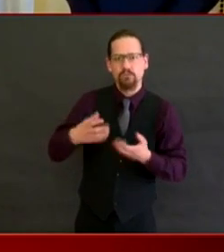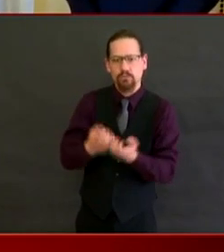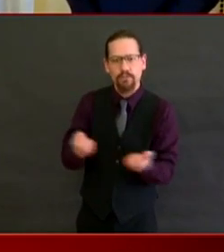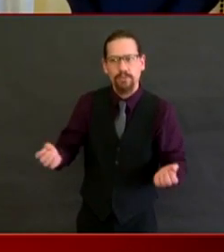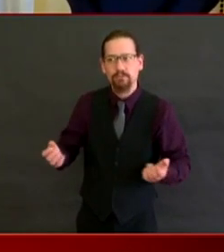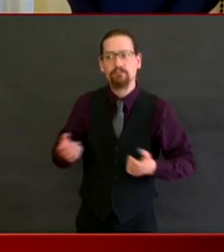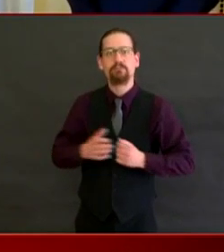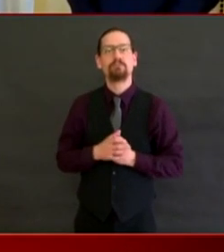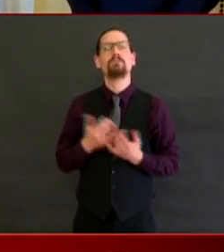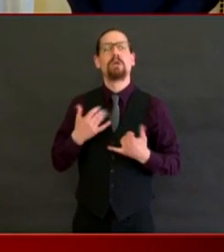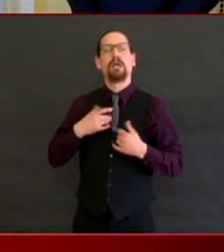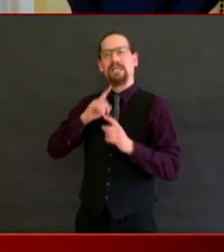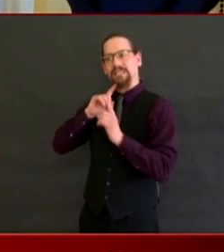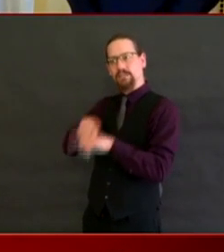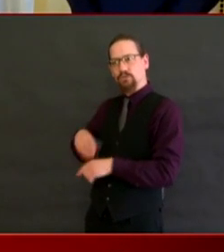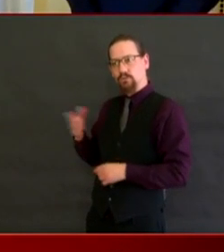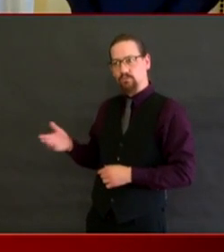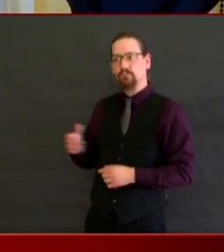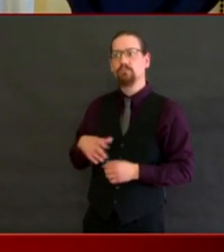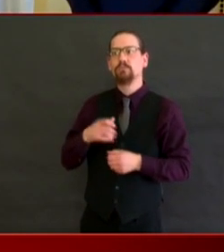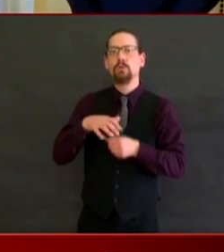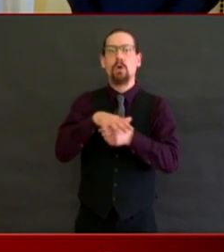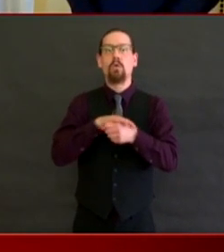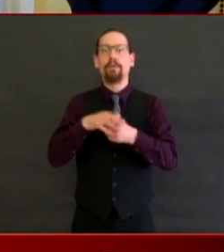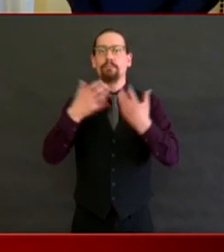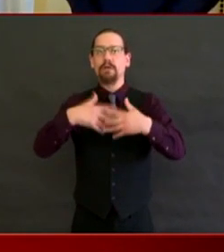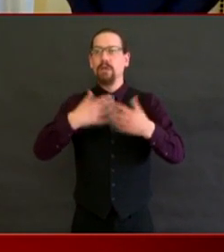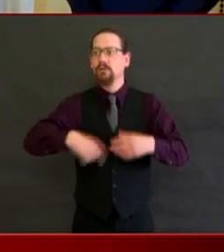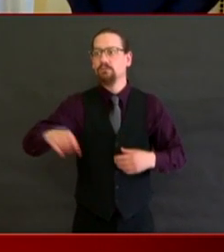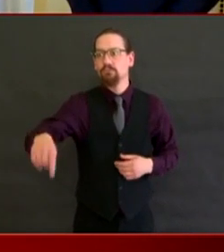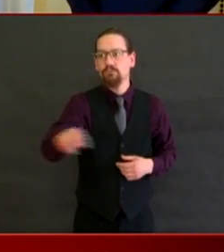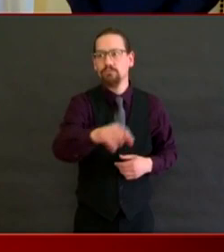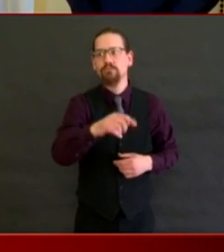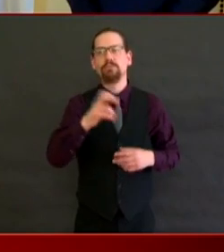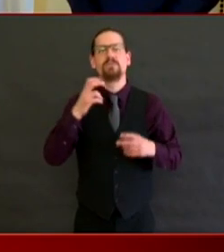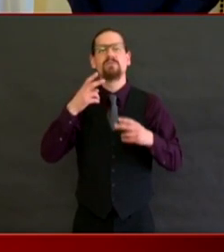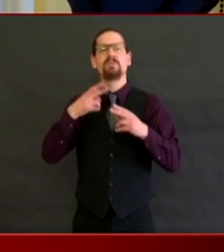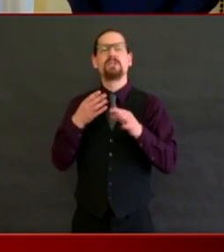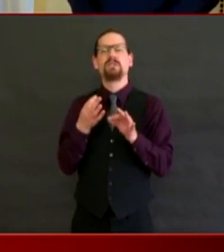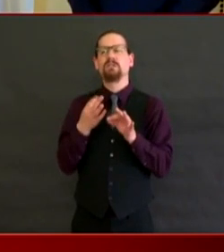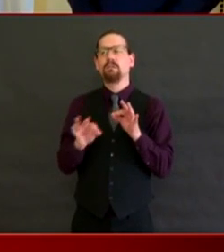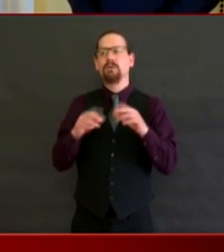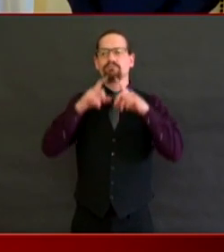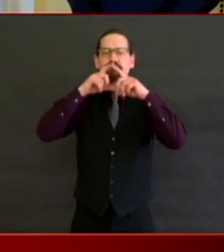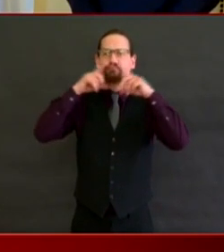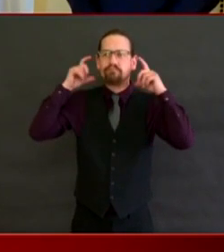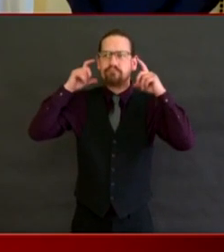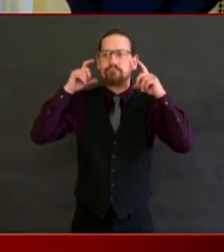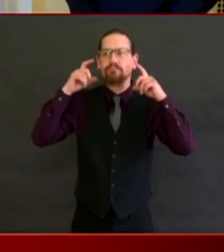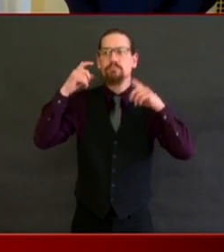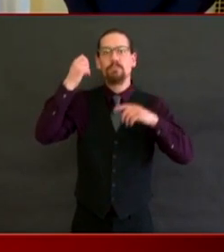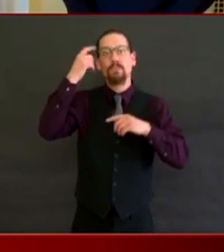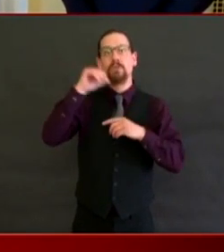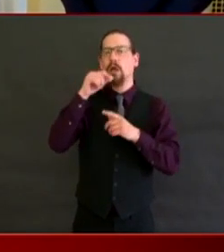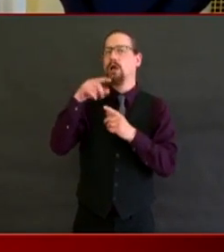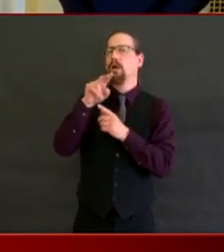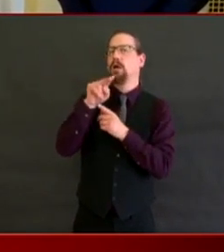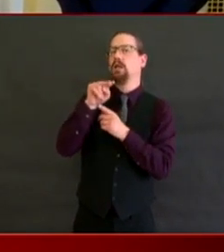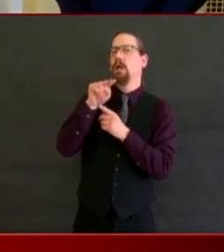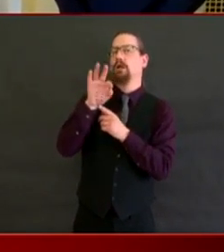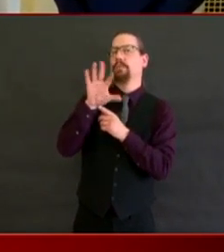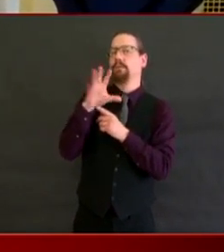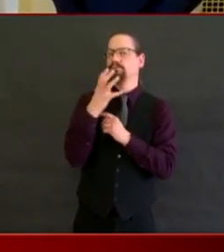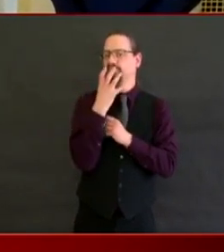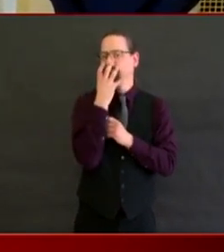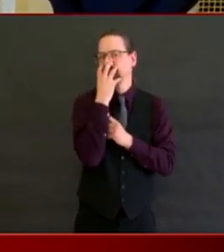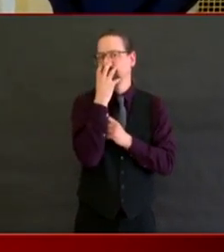a more simple mask. We don't have any of them making the N95 respirators, but we have a few making masks.